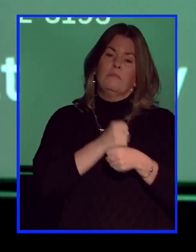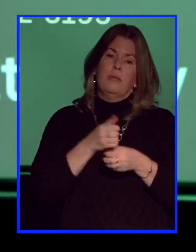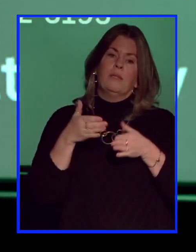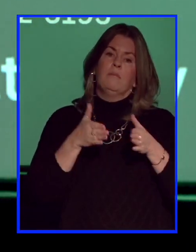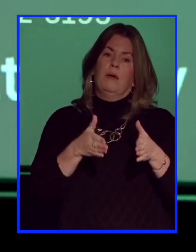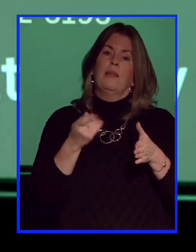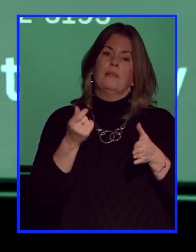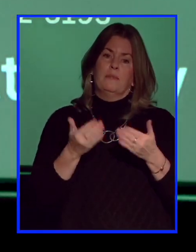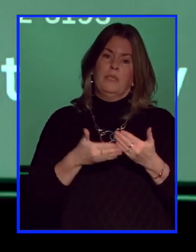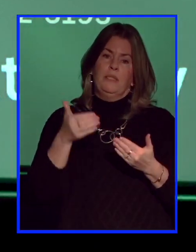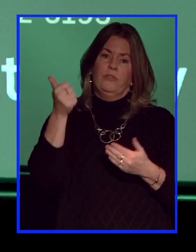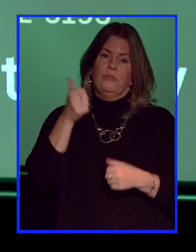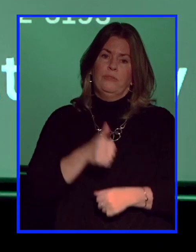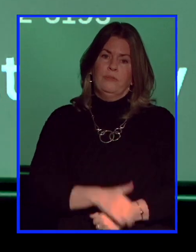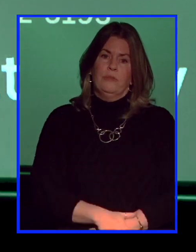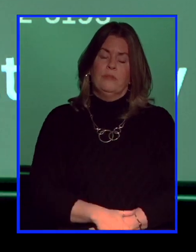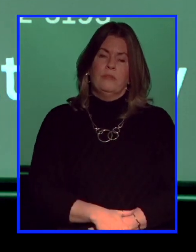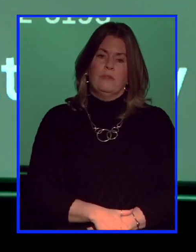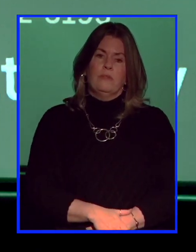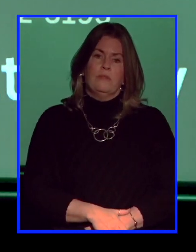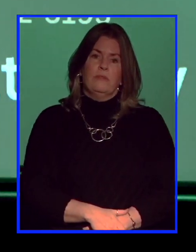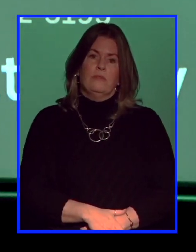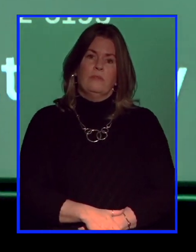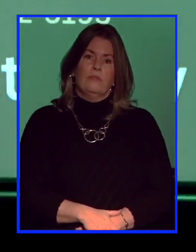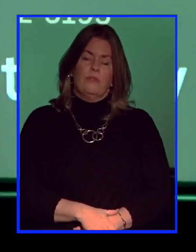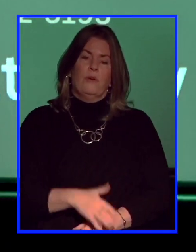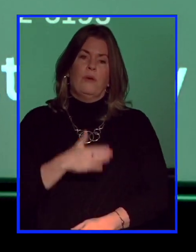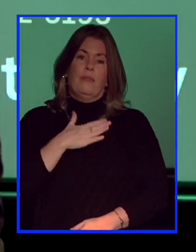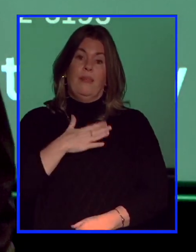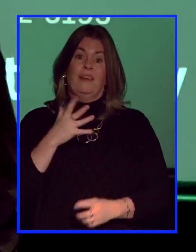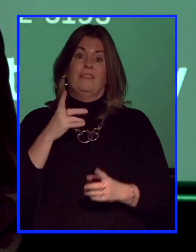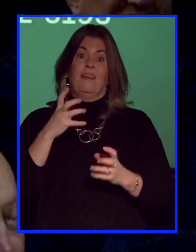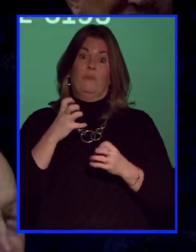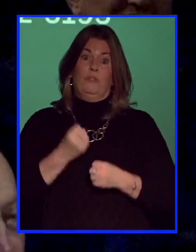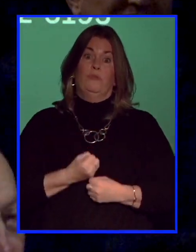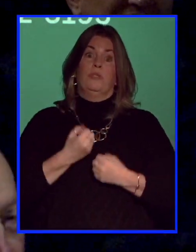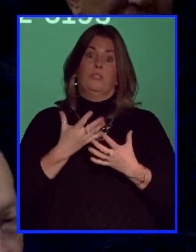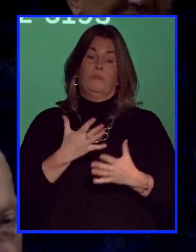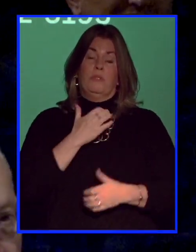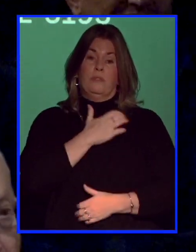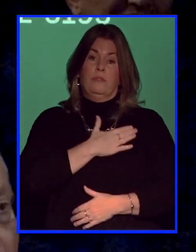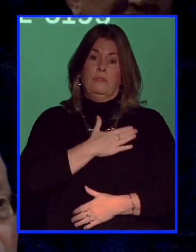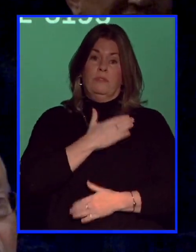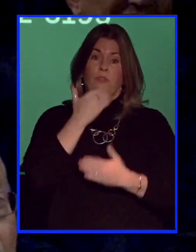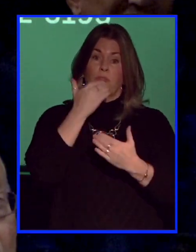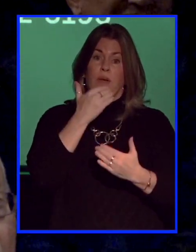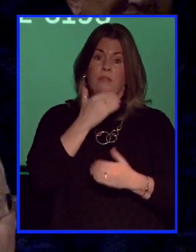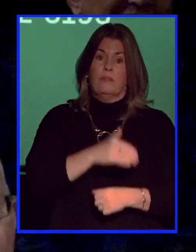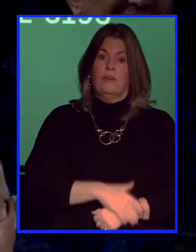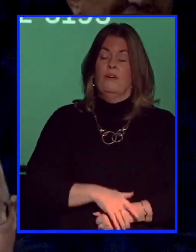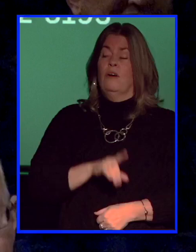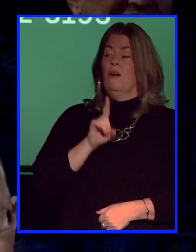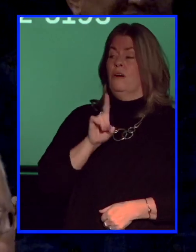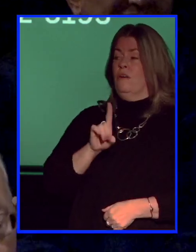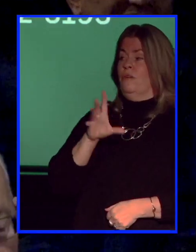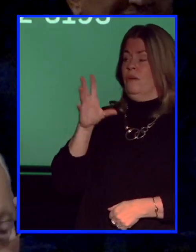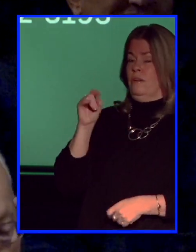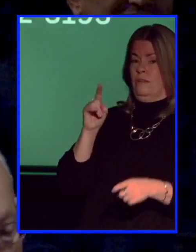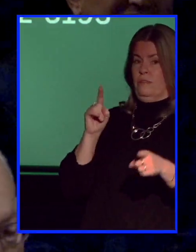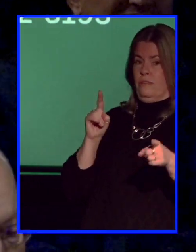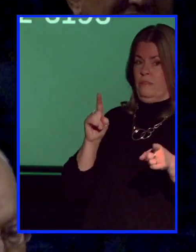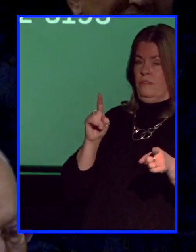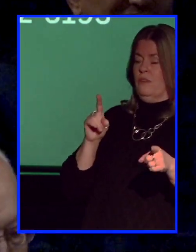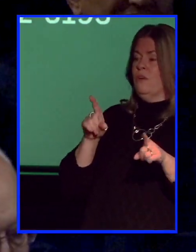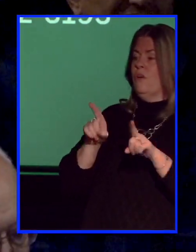as possible. And I just want to finish where I started, and then is to express my gratitude to you. I apologize for not interjecting the important issue is